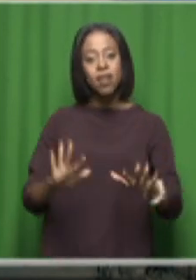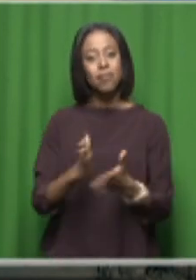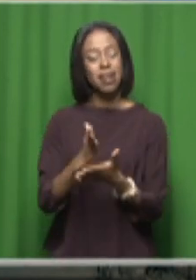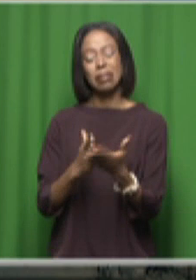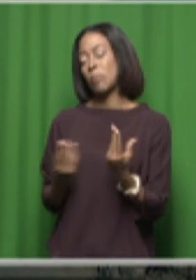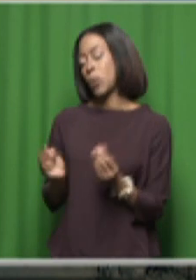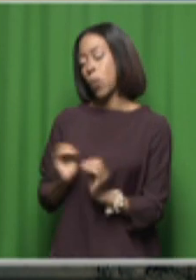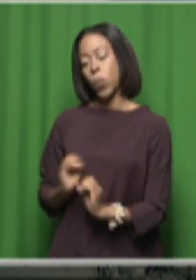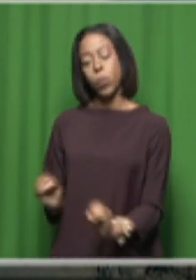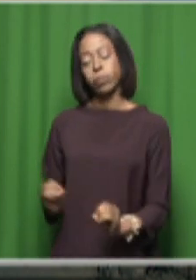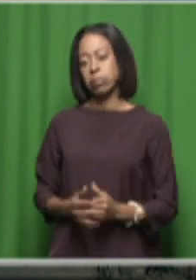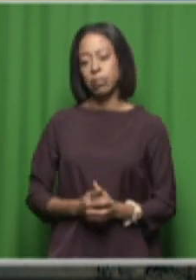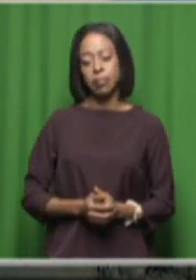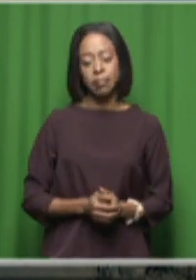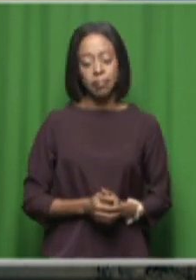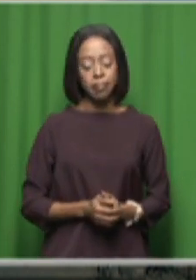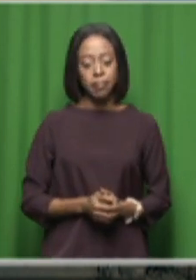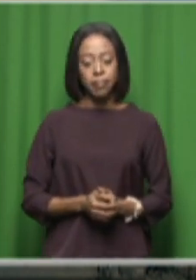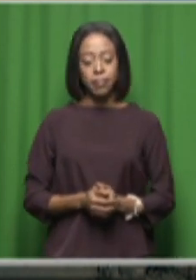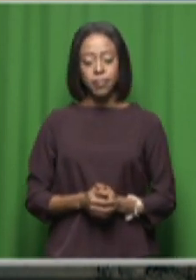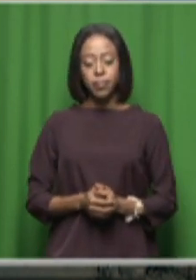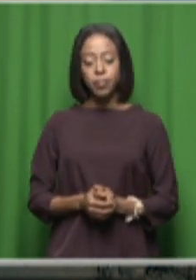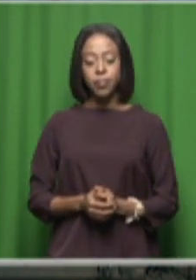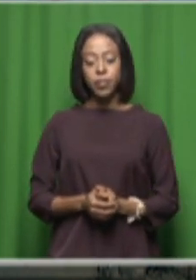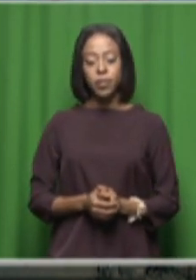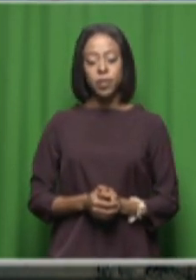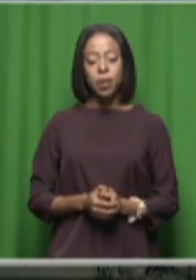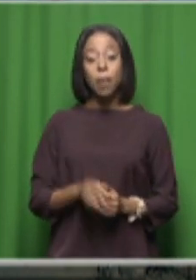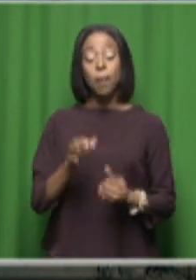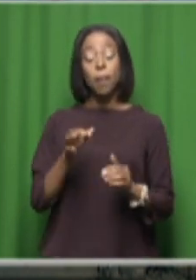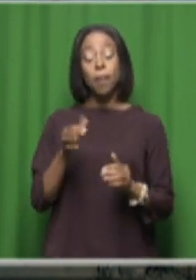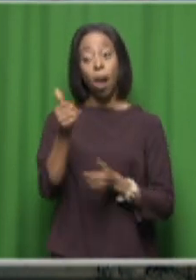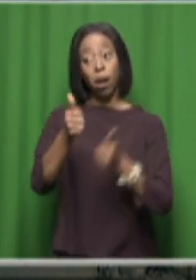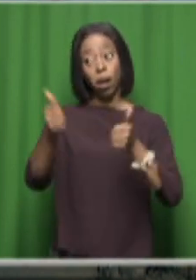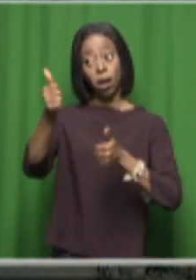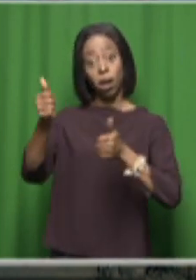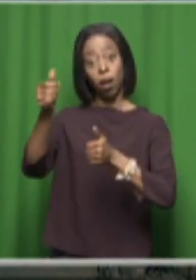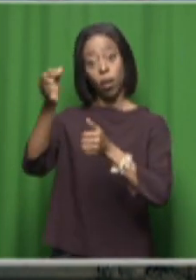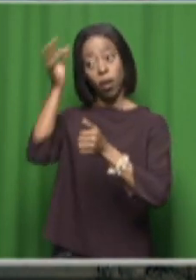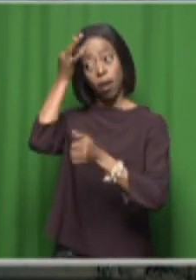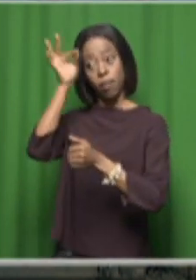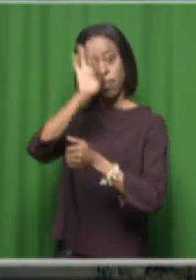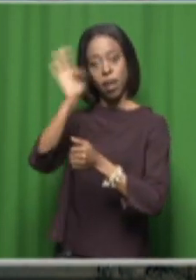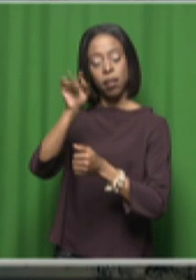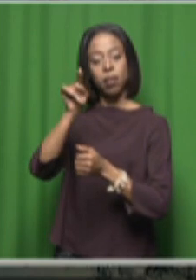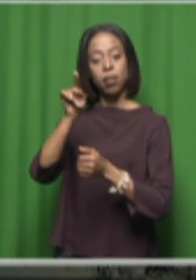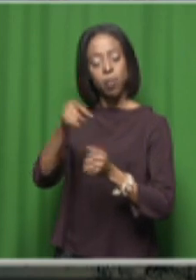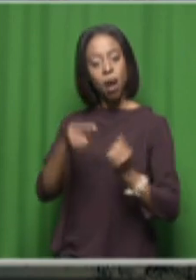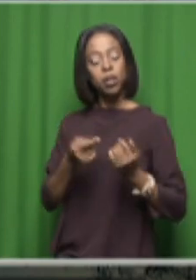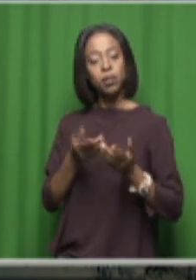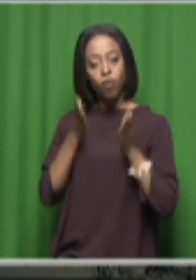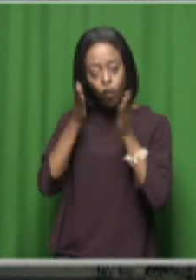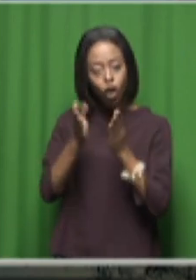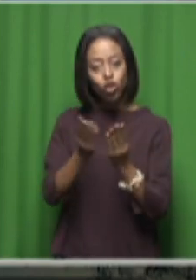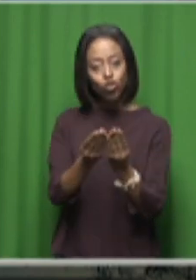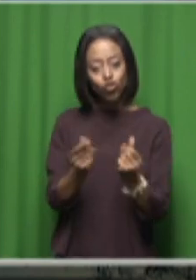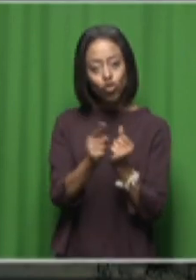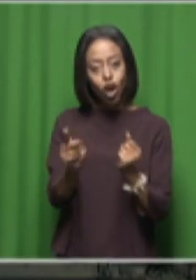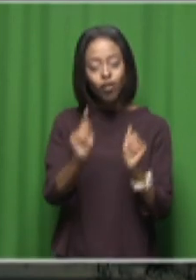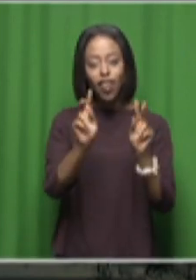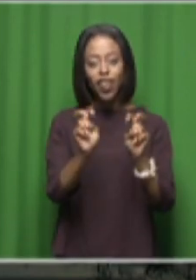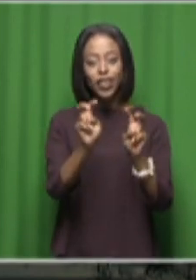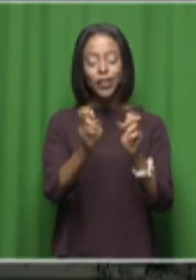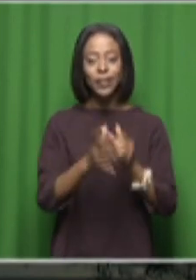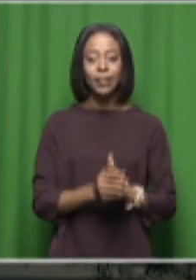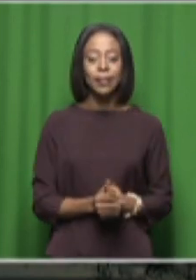very long way to go, and we need more political will and the urgency to deal with those issues.